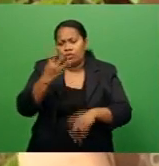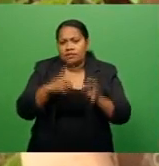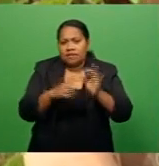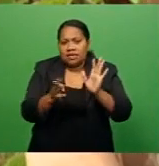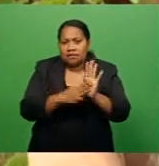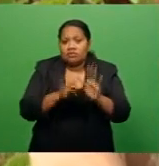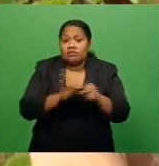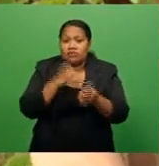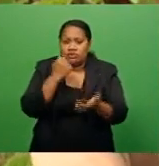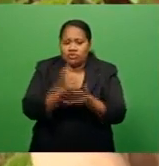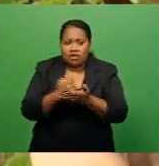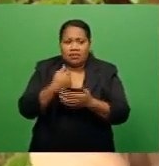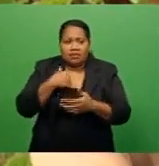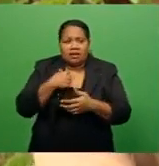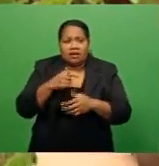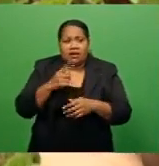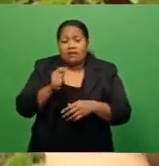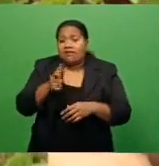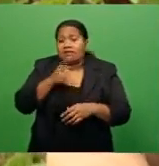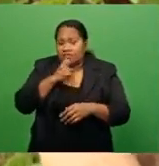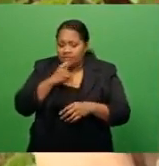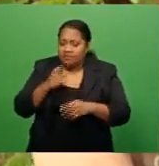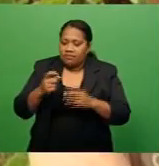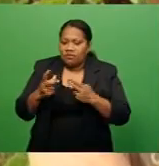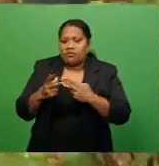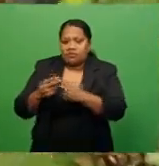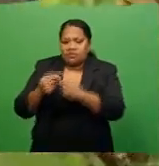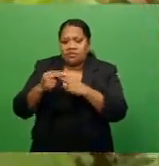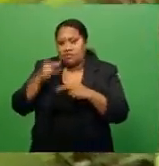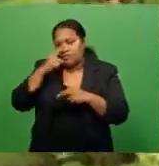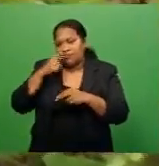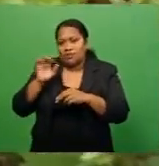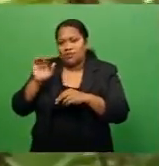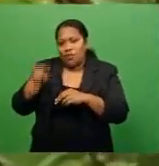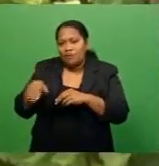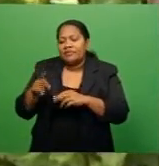of the afternoon with the people at home and the village.